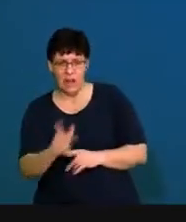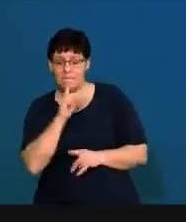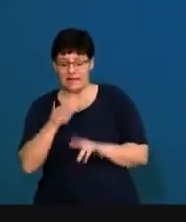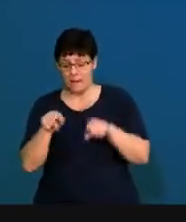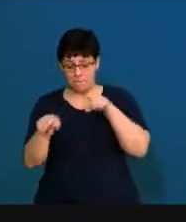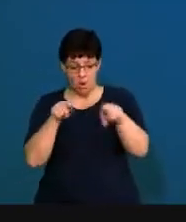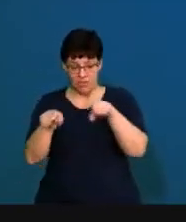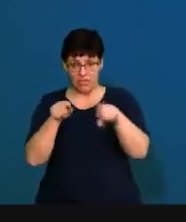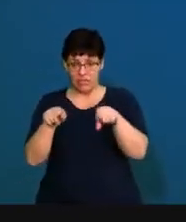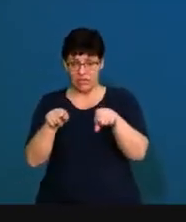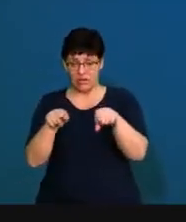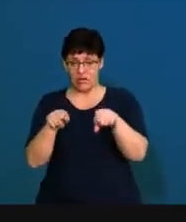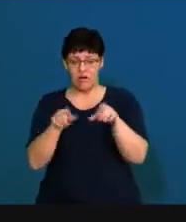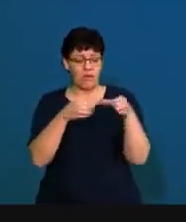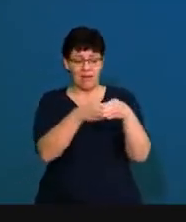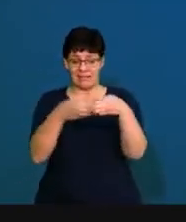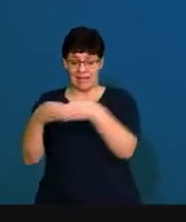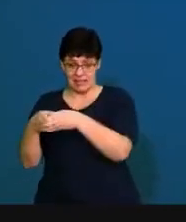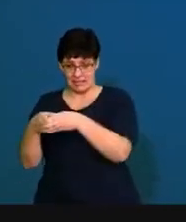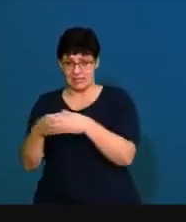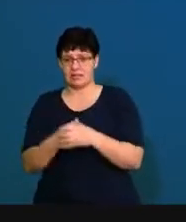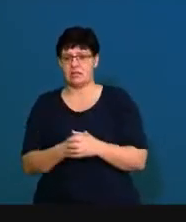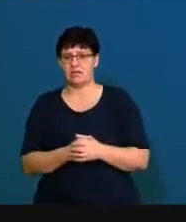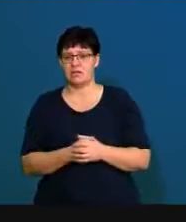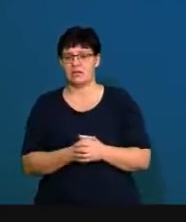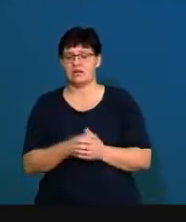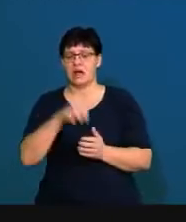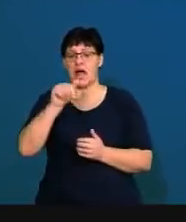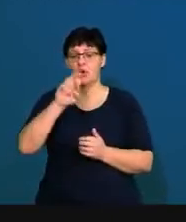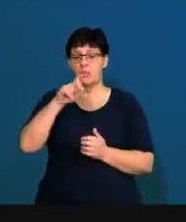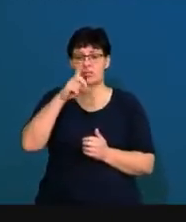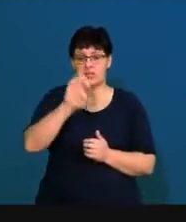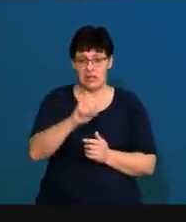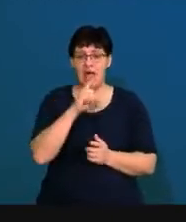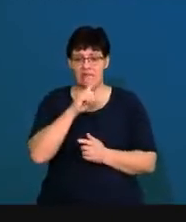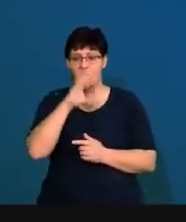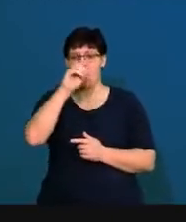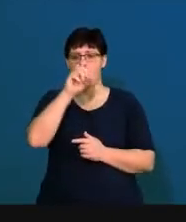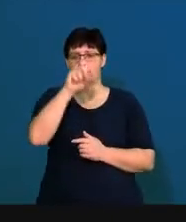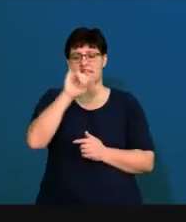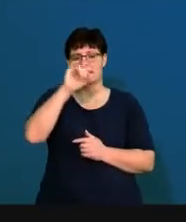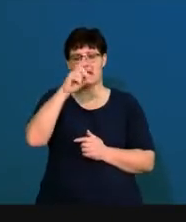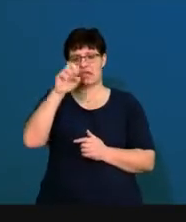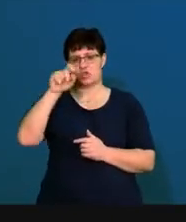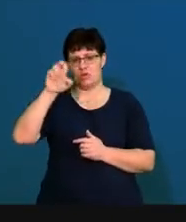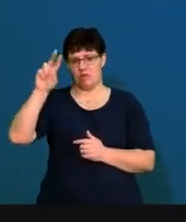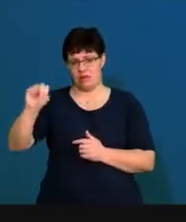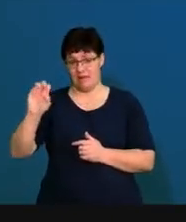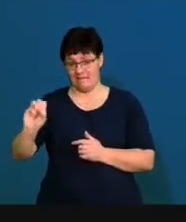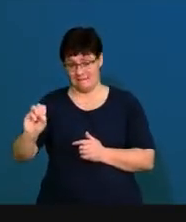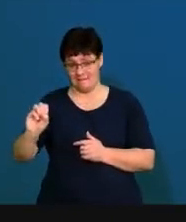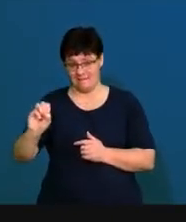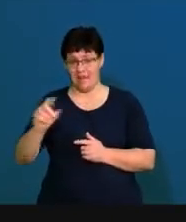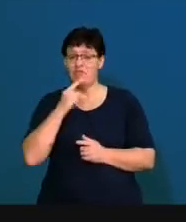common with both classes of electrochemical cells is that the anode has to do with oxidation, right? So